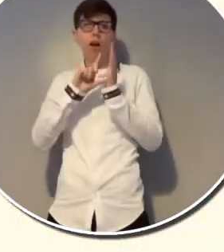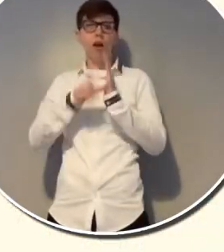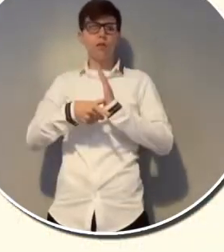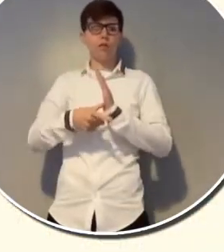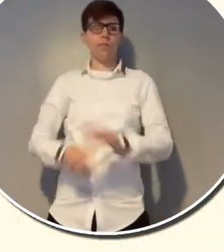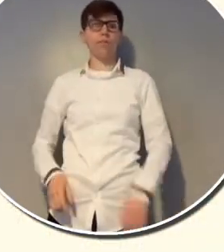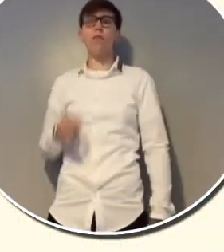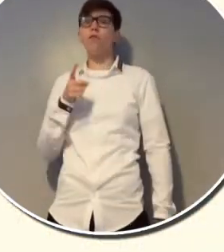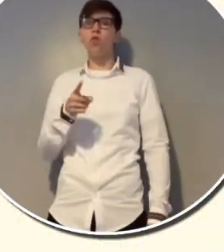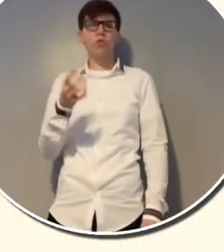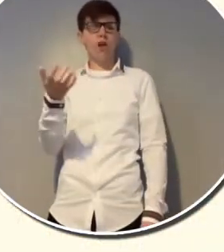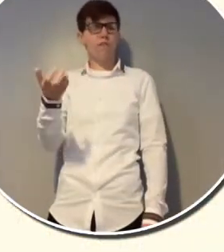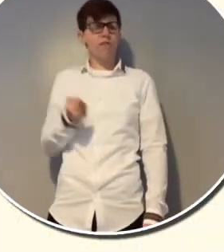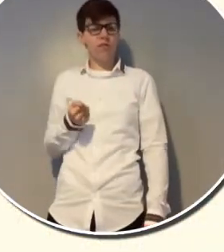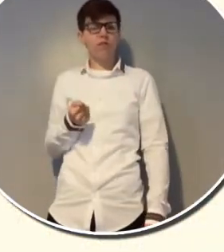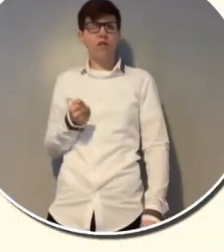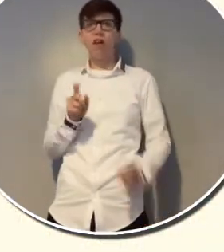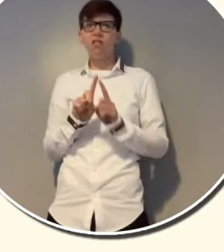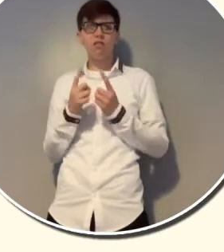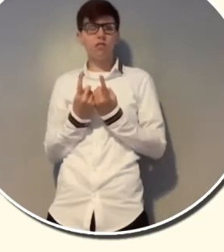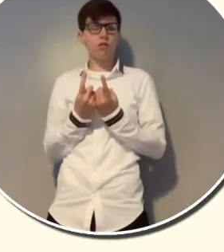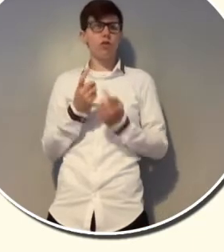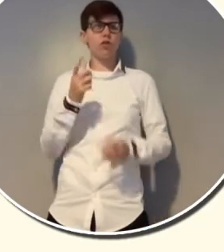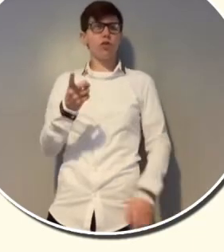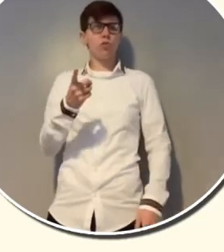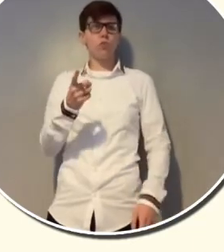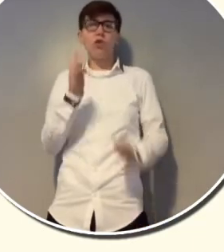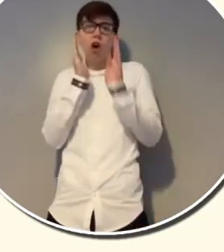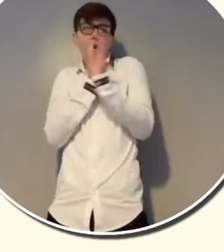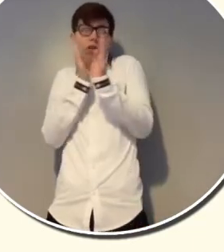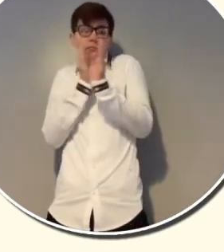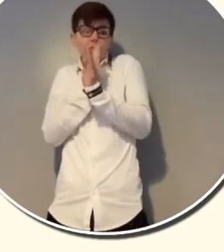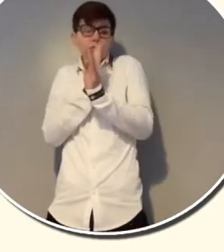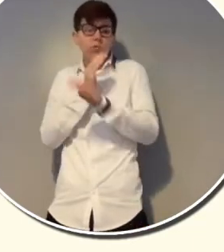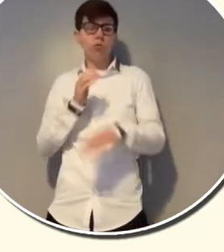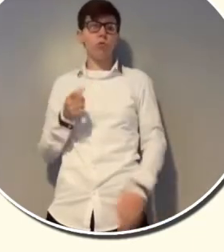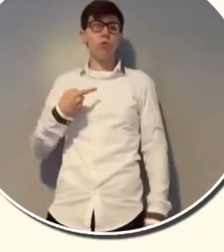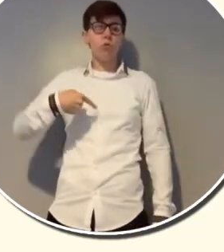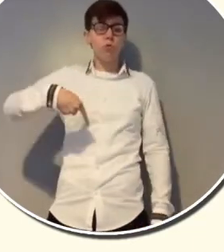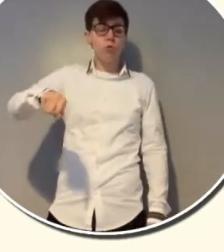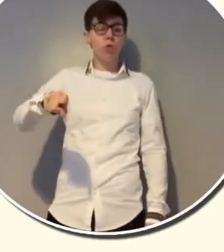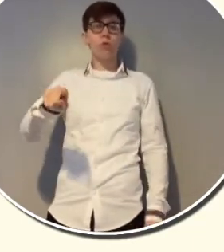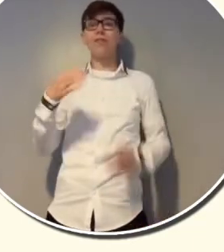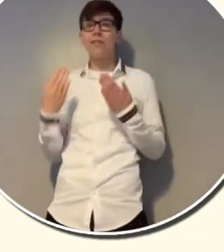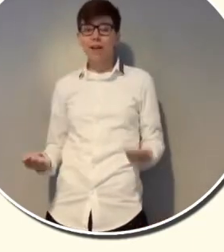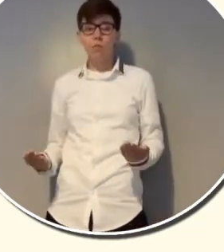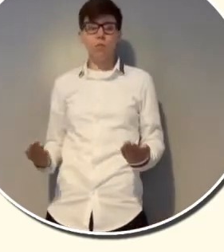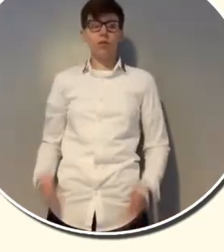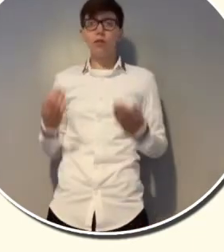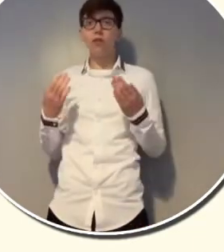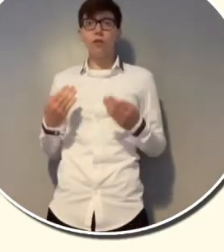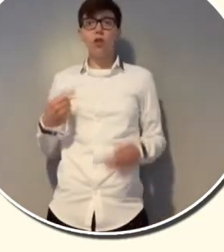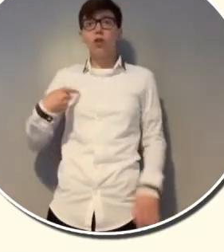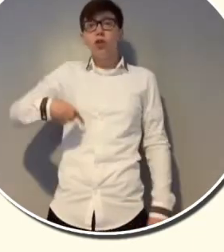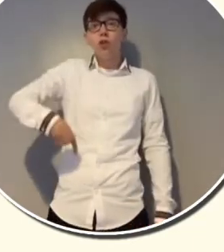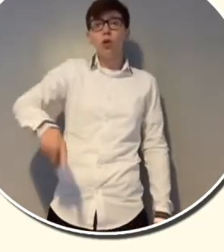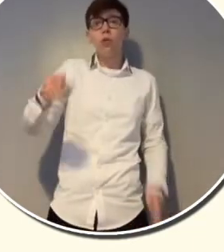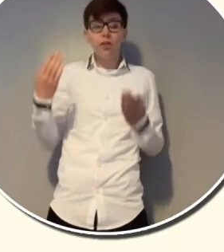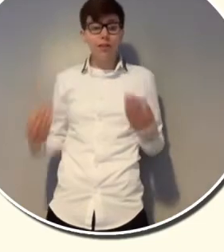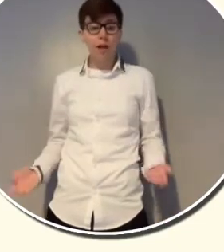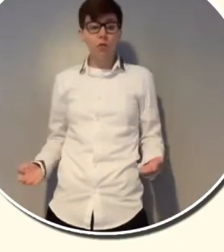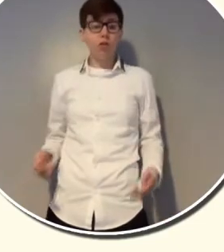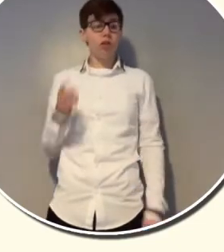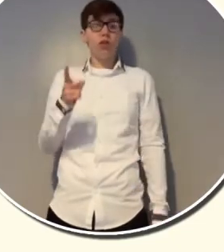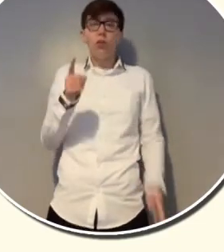start by saying hello to everybody. Hello everyone, hello